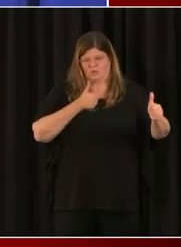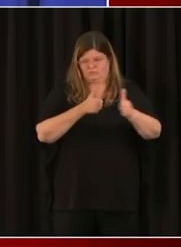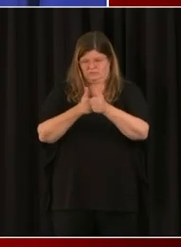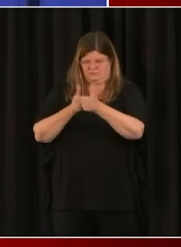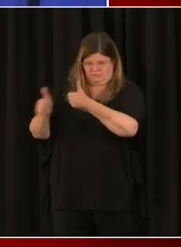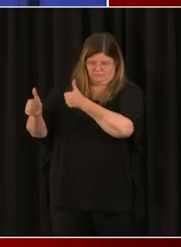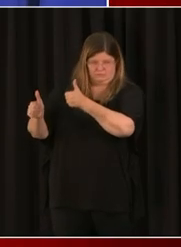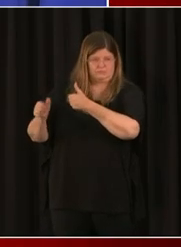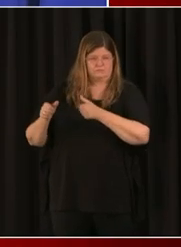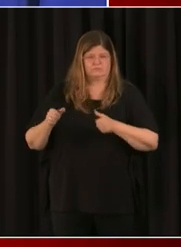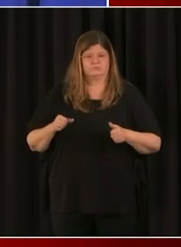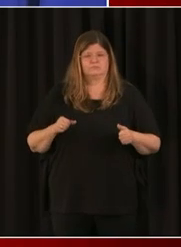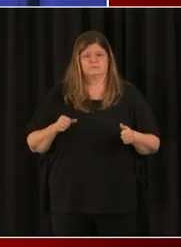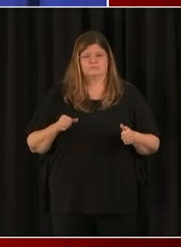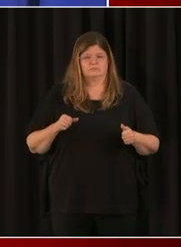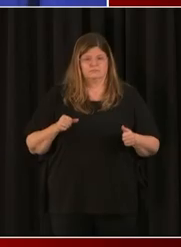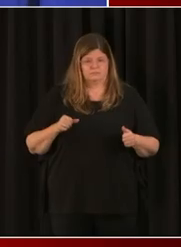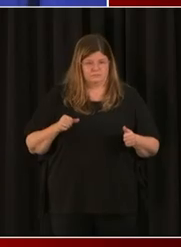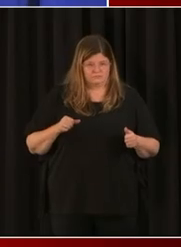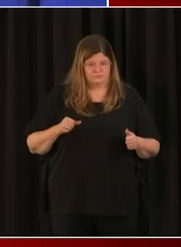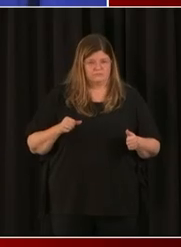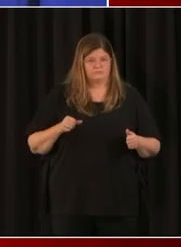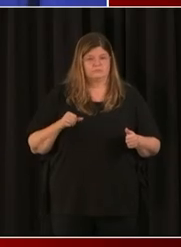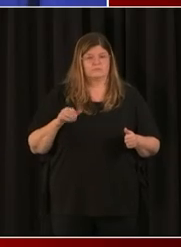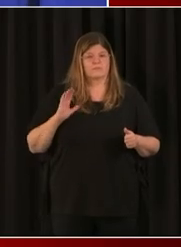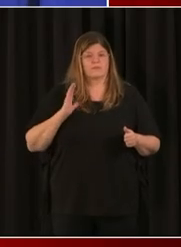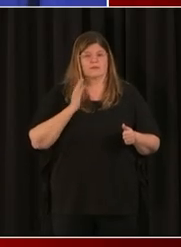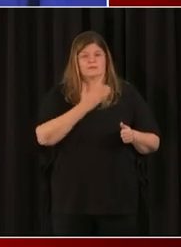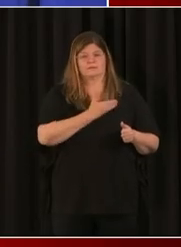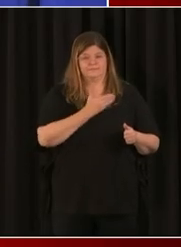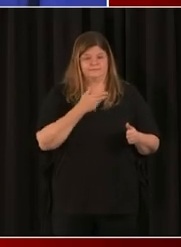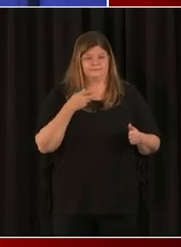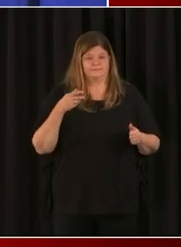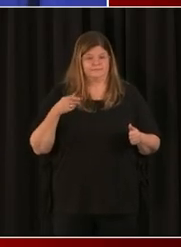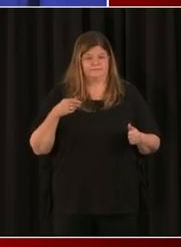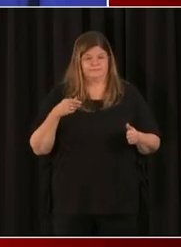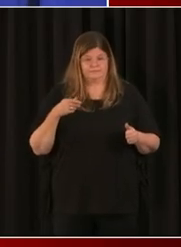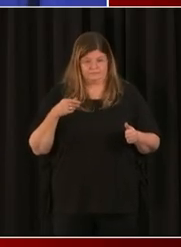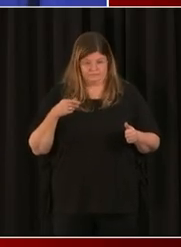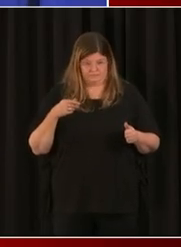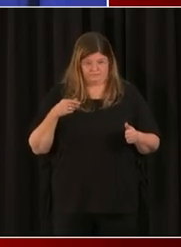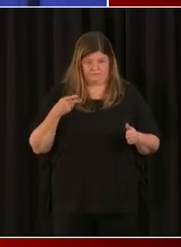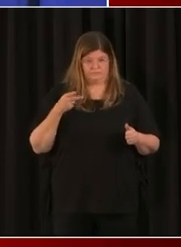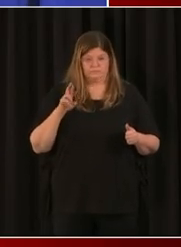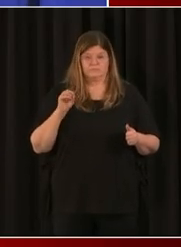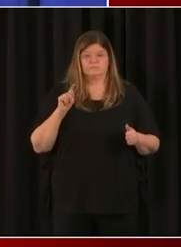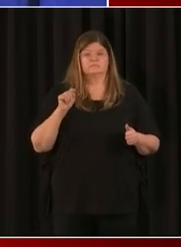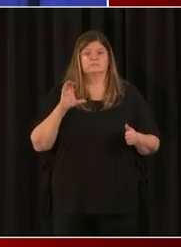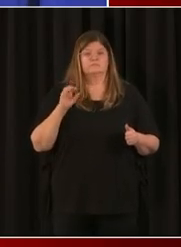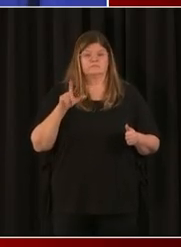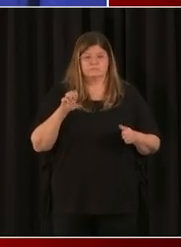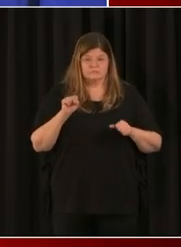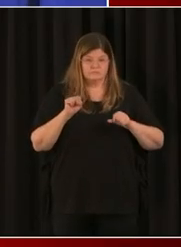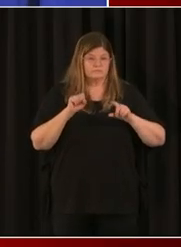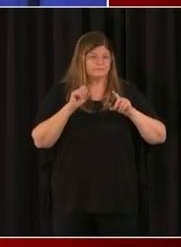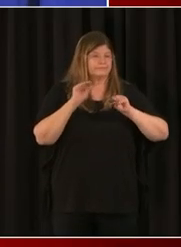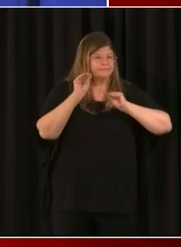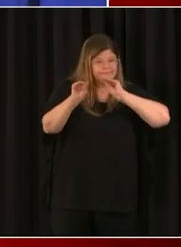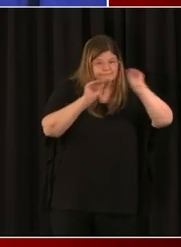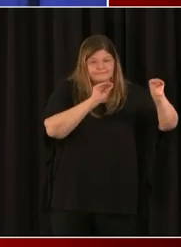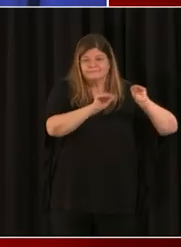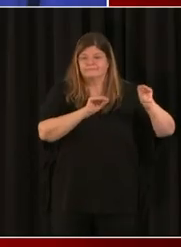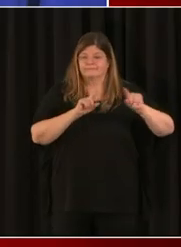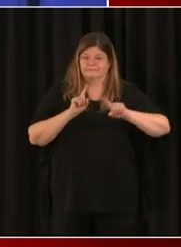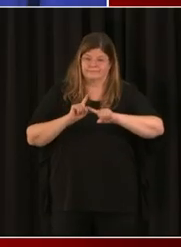I don't even know, all of our protocols, including signage, desk,